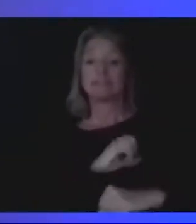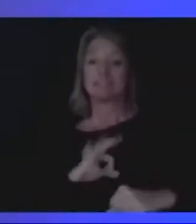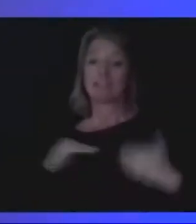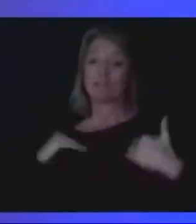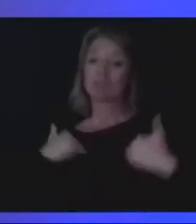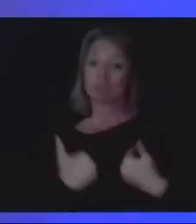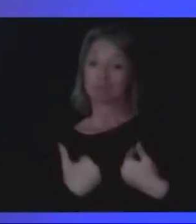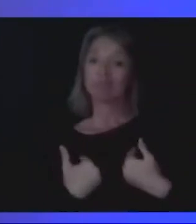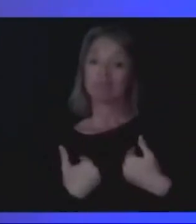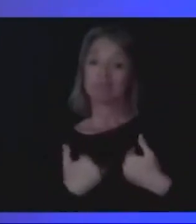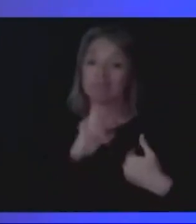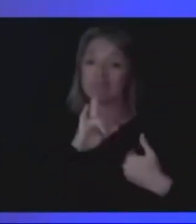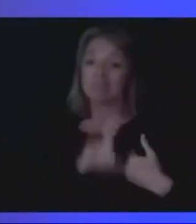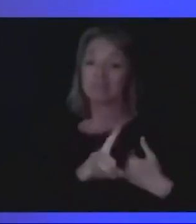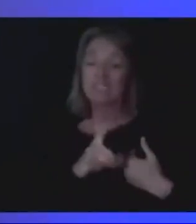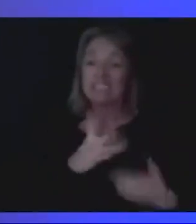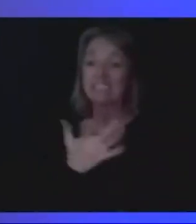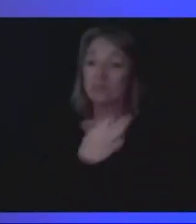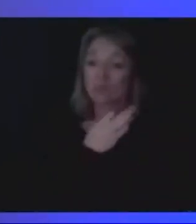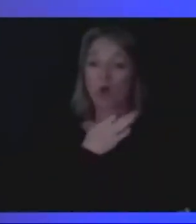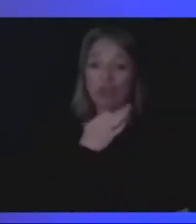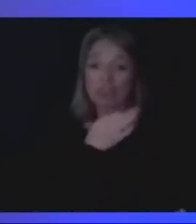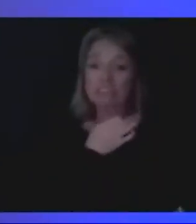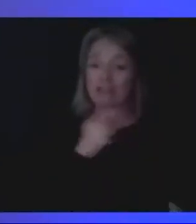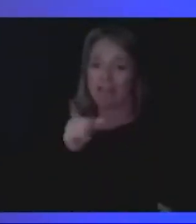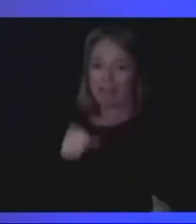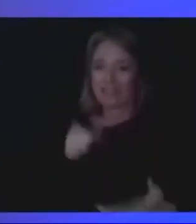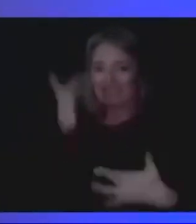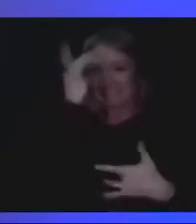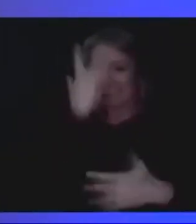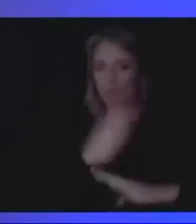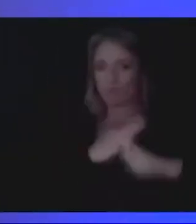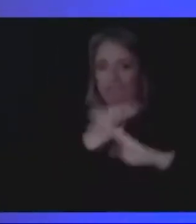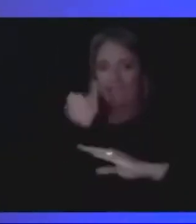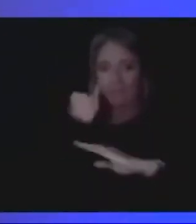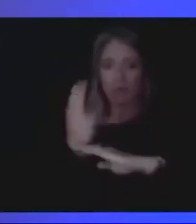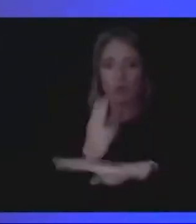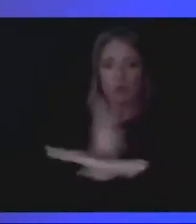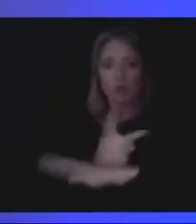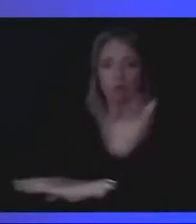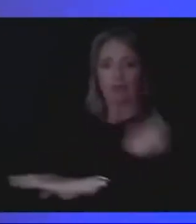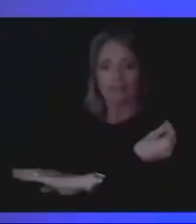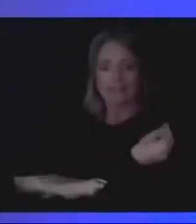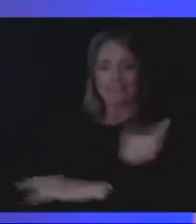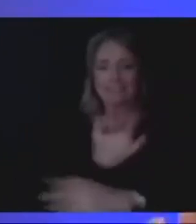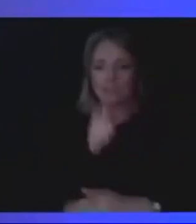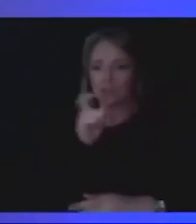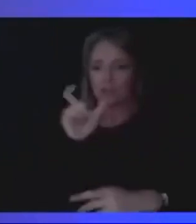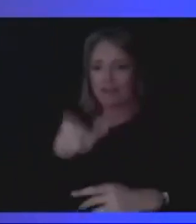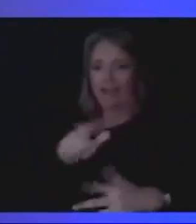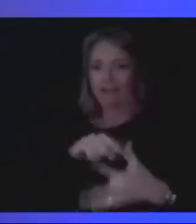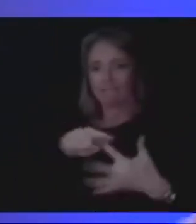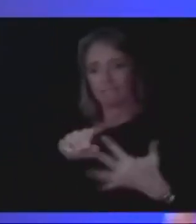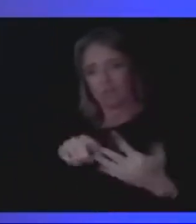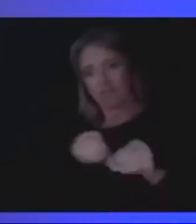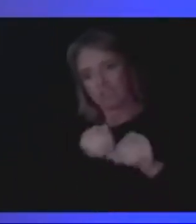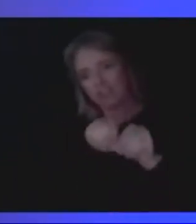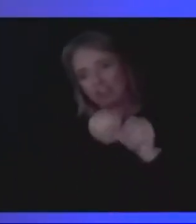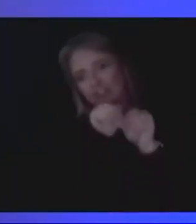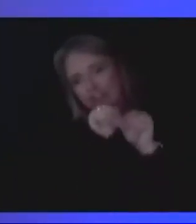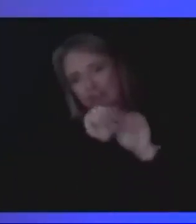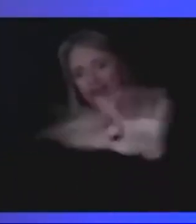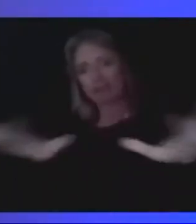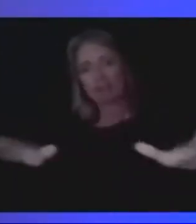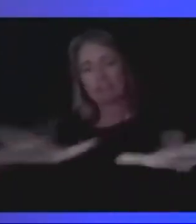wondering, this is preventable. If we take our vaccine, we wouldn't have this surge, and we could take care of the patients that need to be